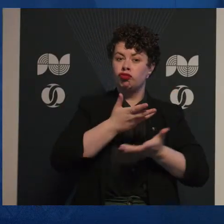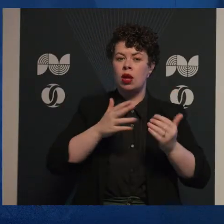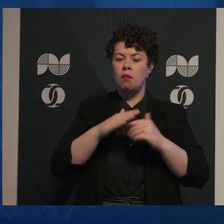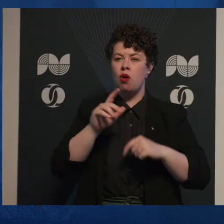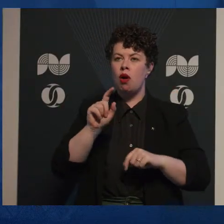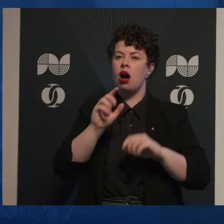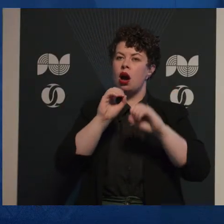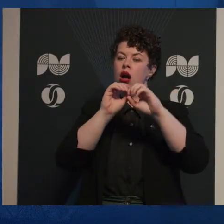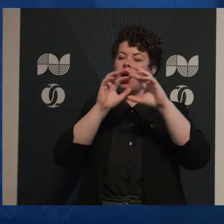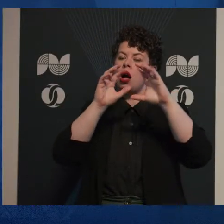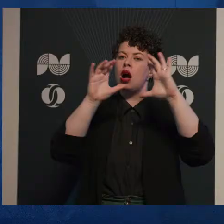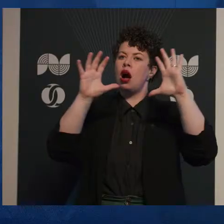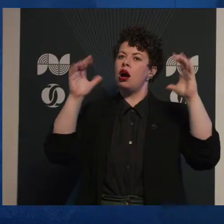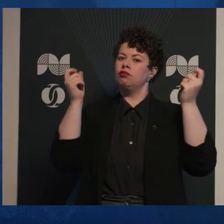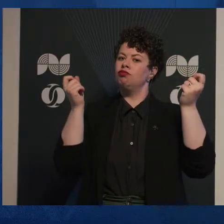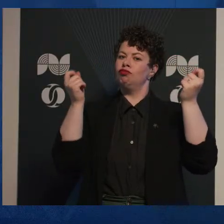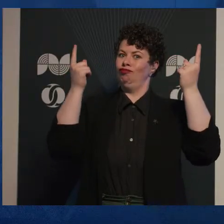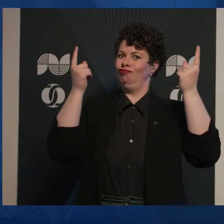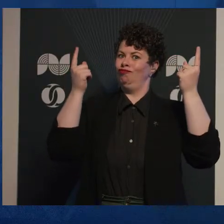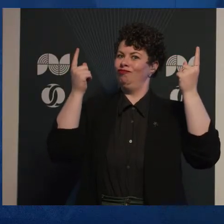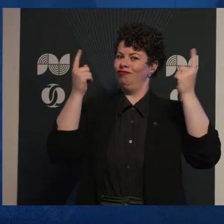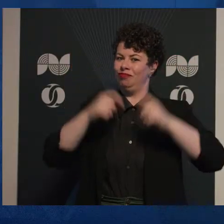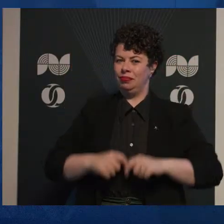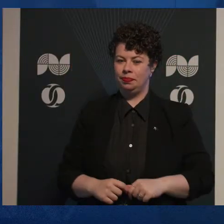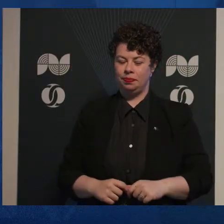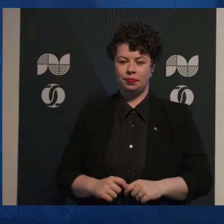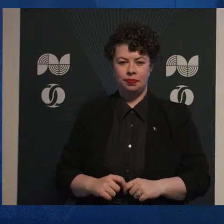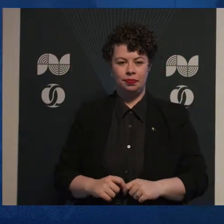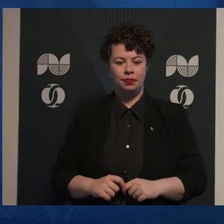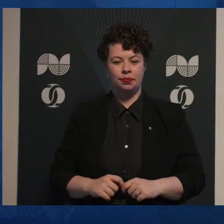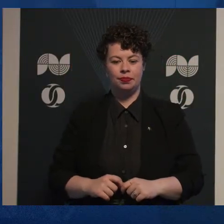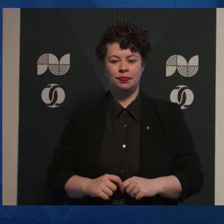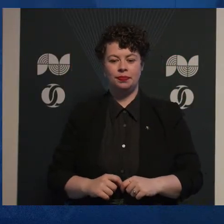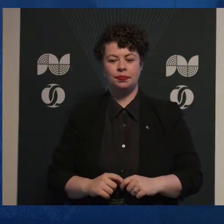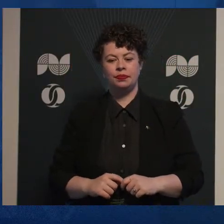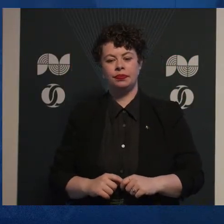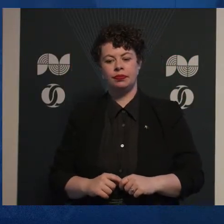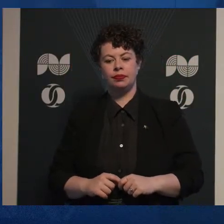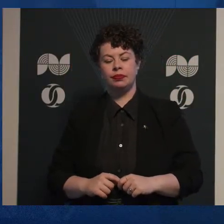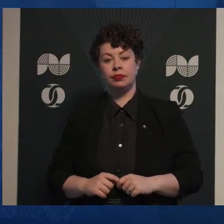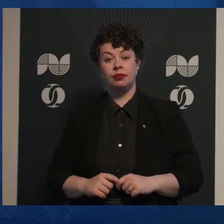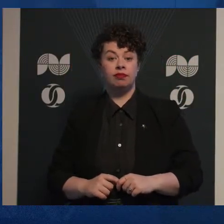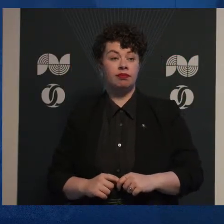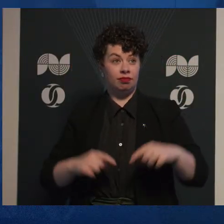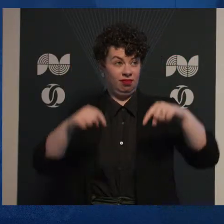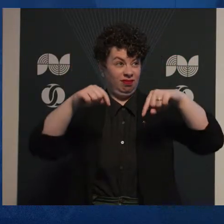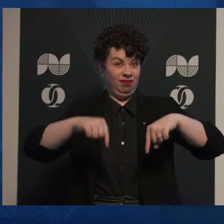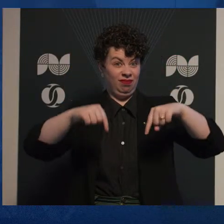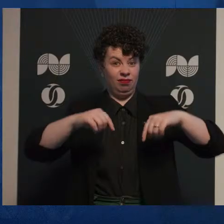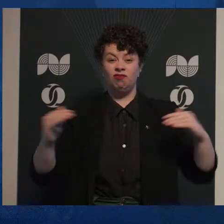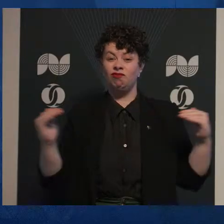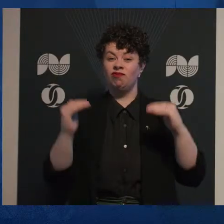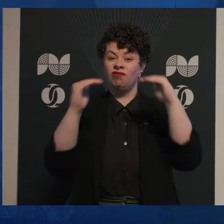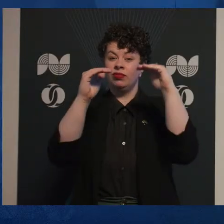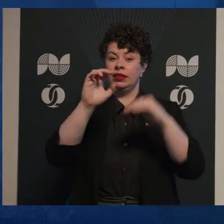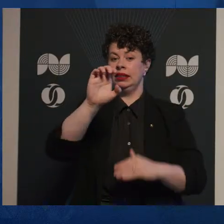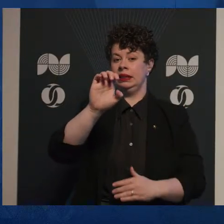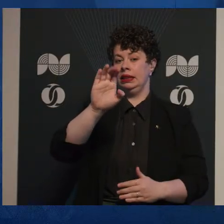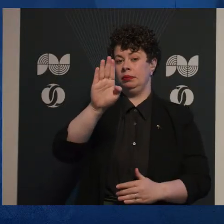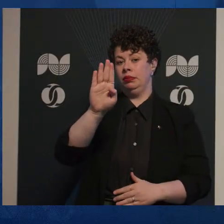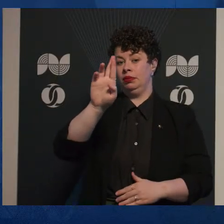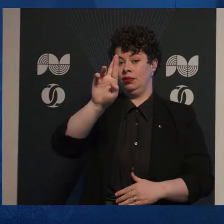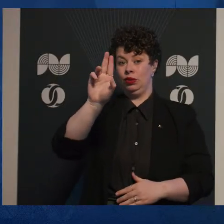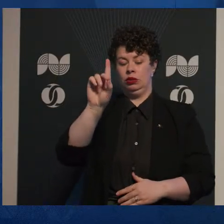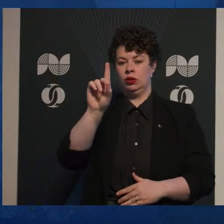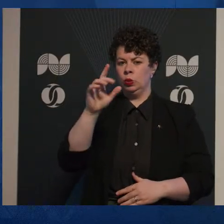the discussion today. The last point I want to make is that the EBRD, perhaps in particular, is in